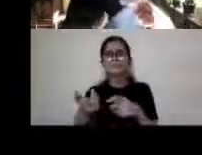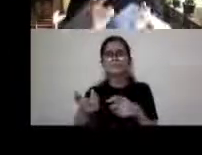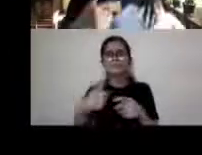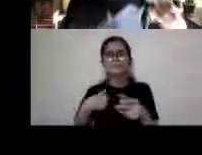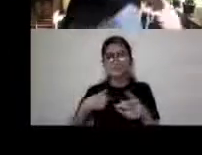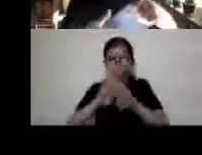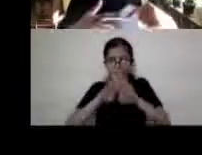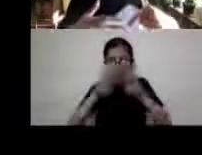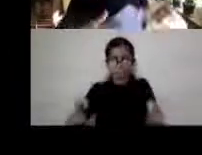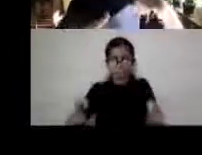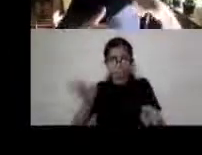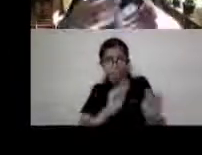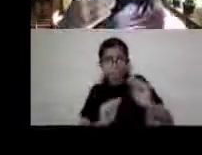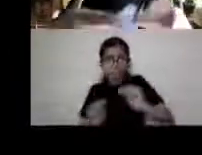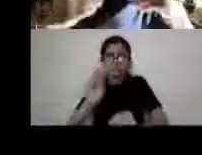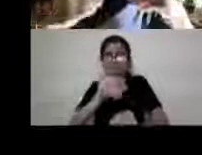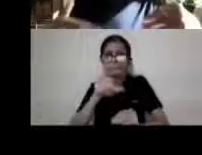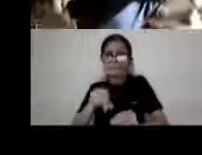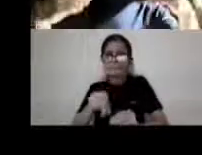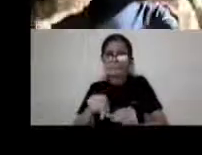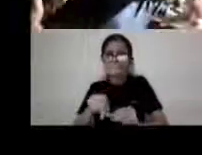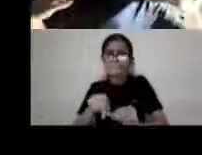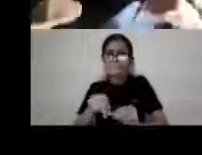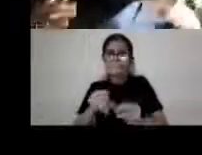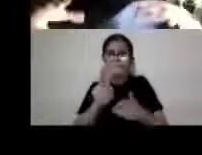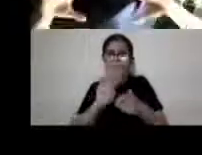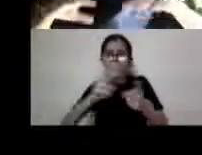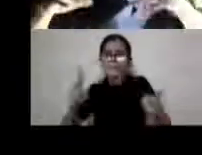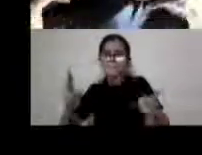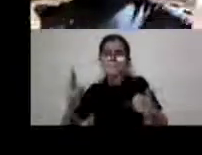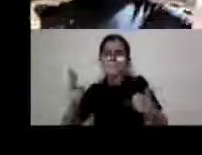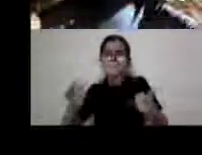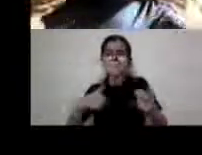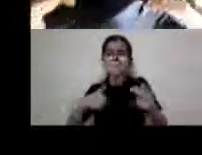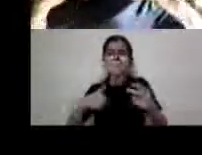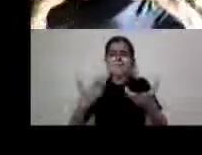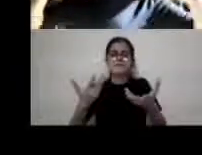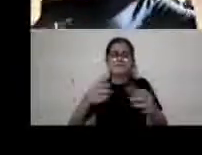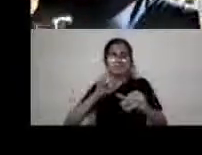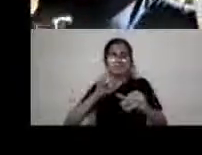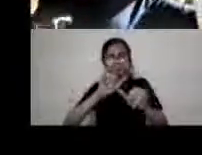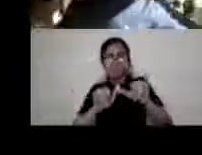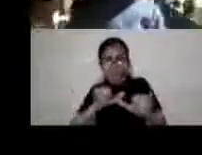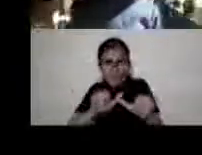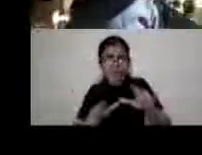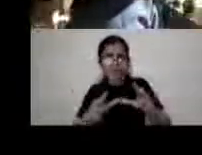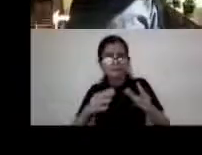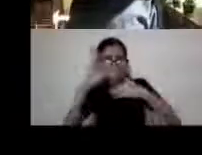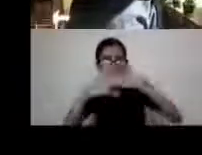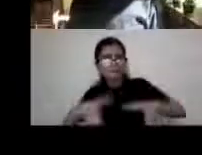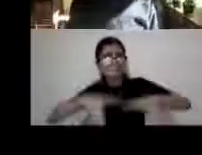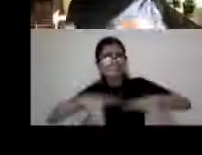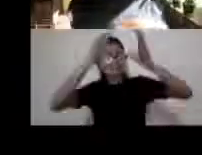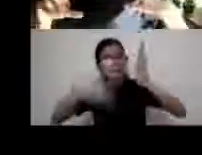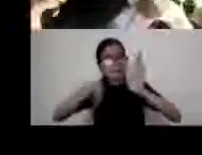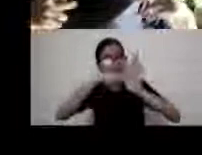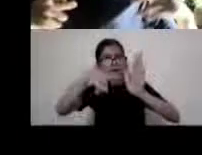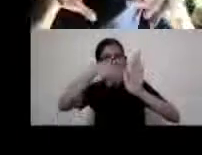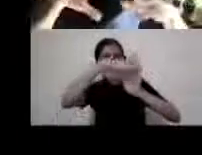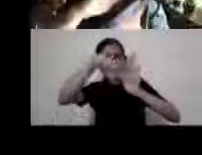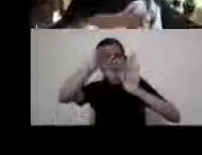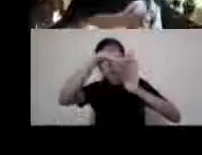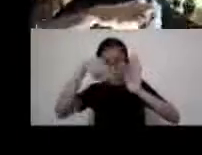rotatable cube, which you can, you know, adjust to the different levels of the building. And